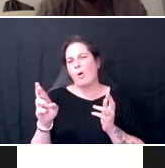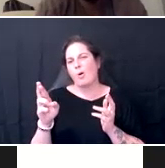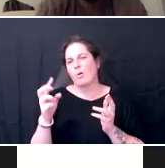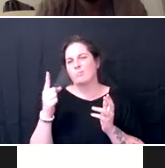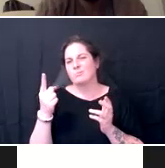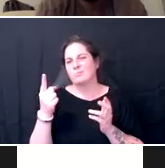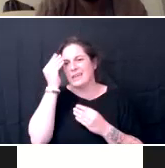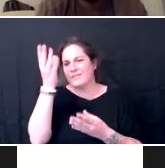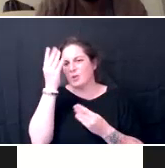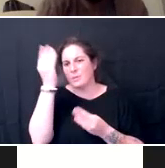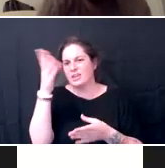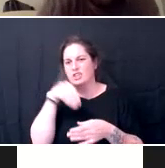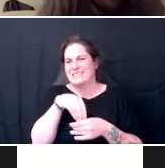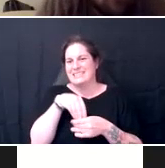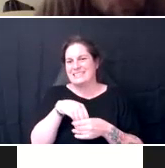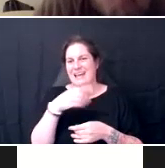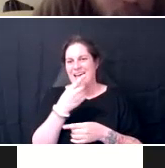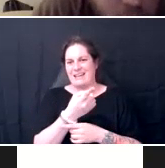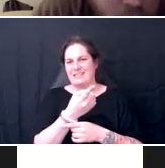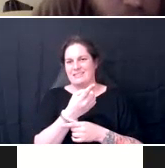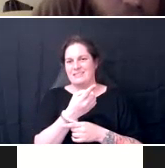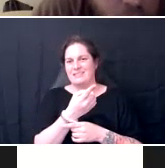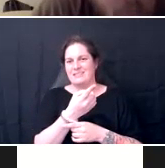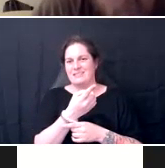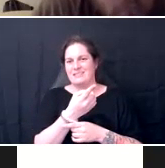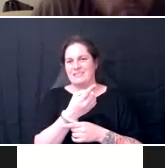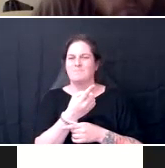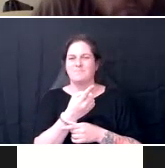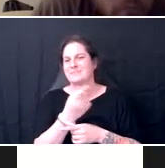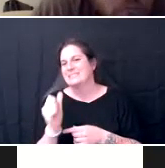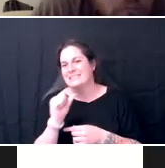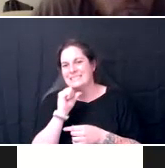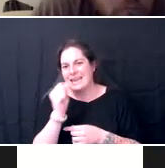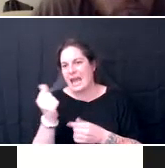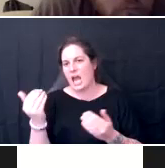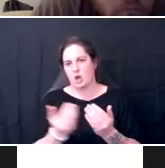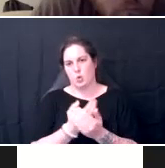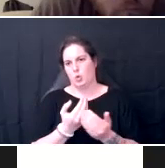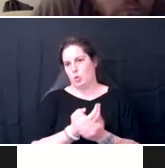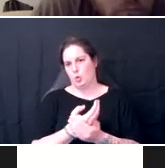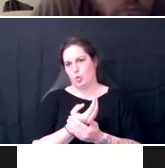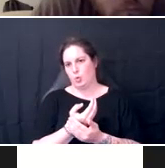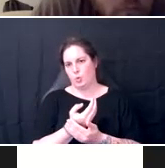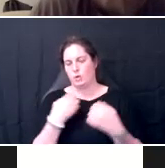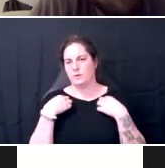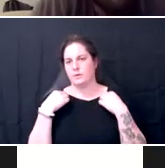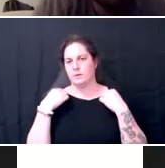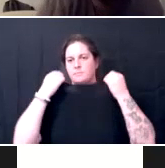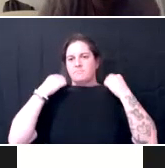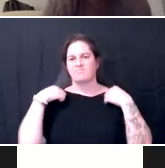the required readings, viewings, doesn't introduce anything new that I haven't covered